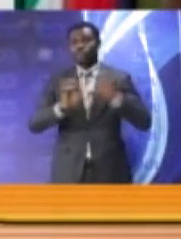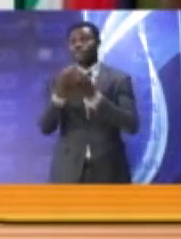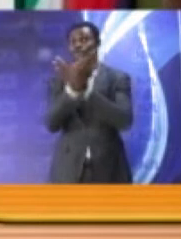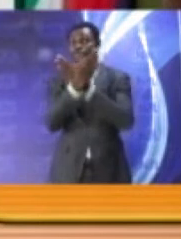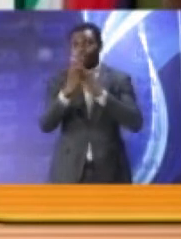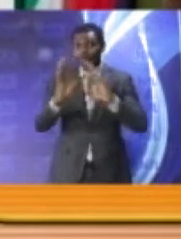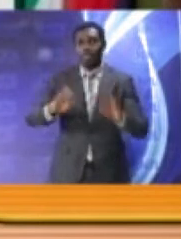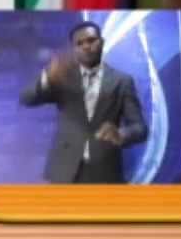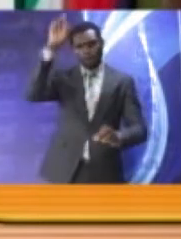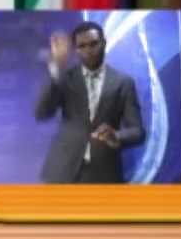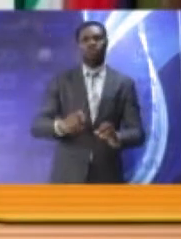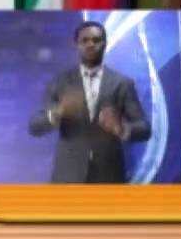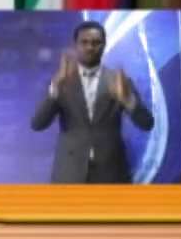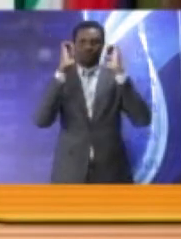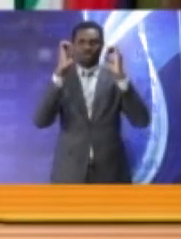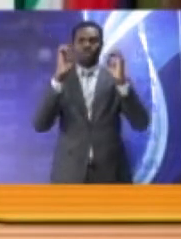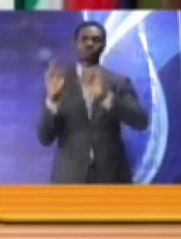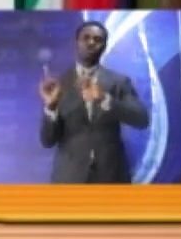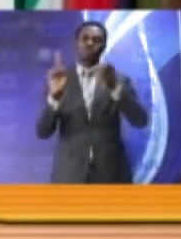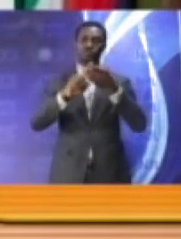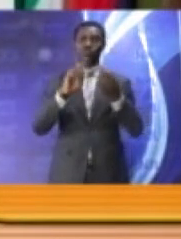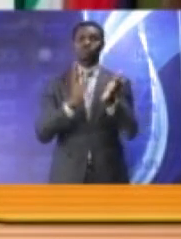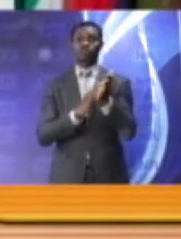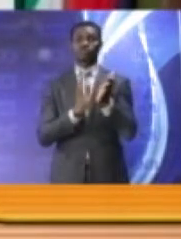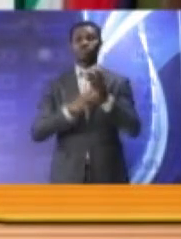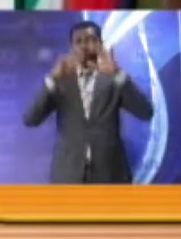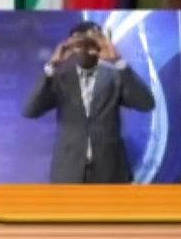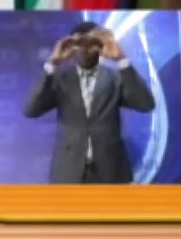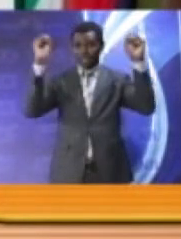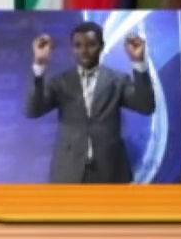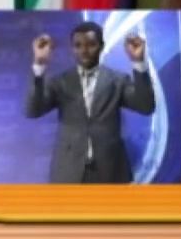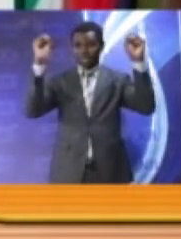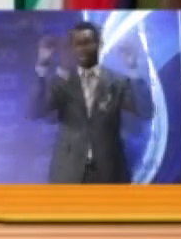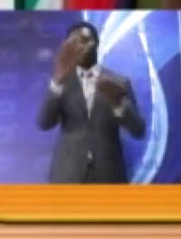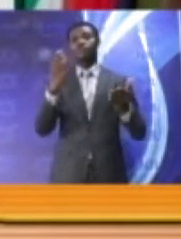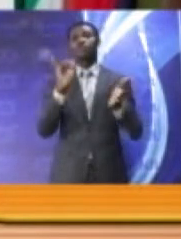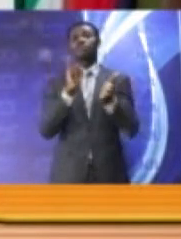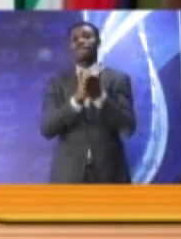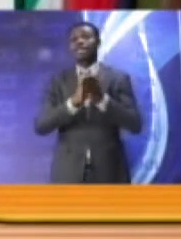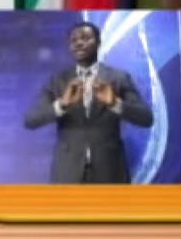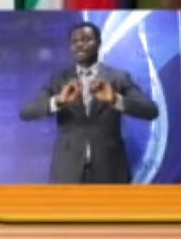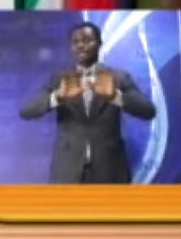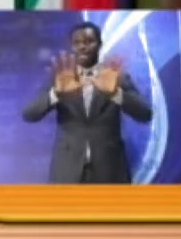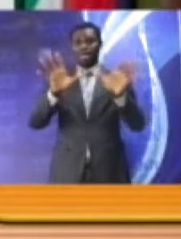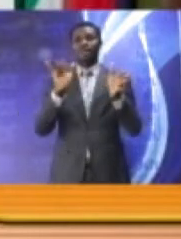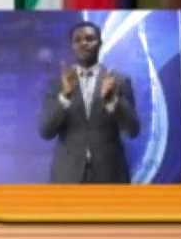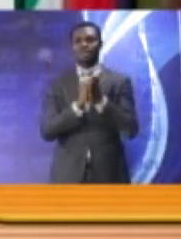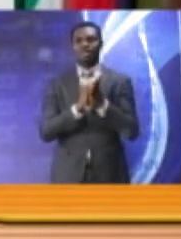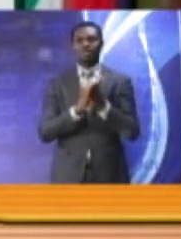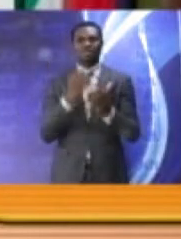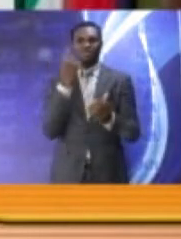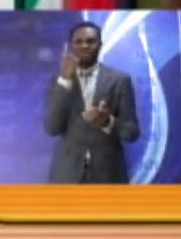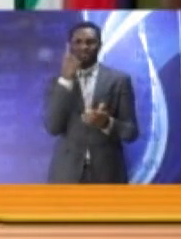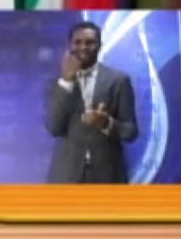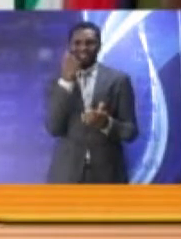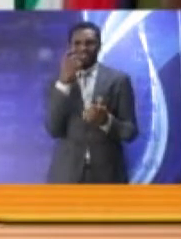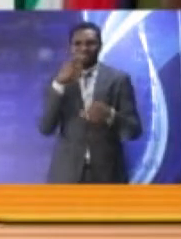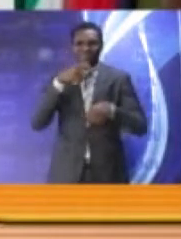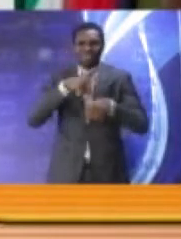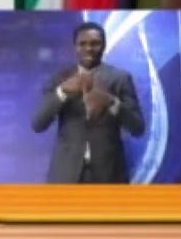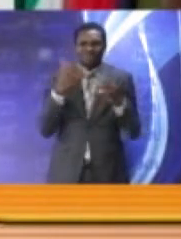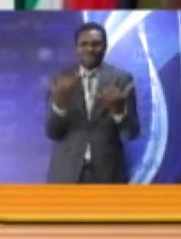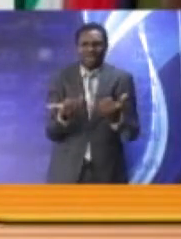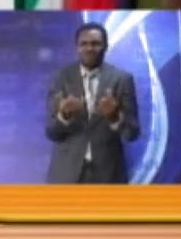9 years of schooling. A presidency statement says President Buhari expresses concern on the recent spate of sexual and